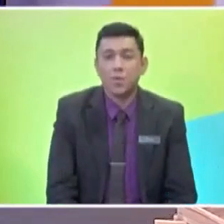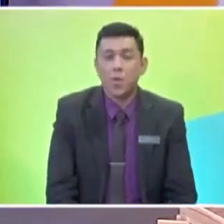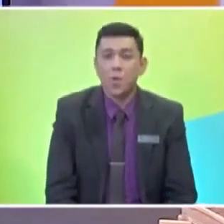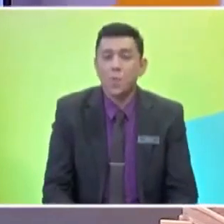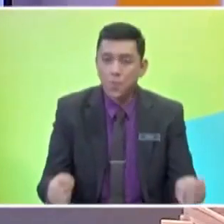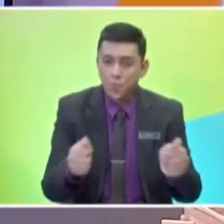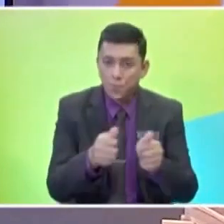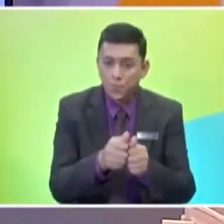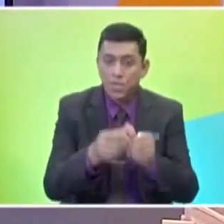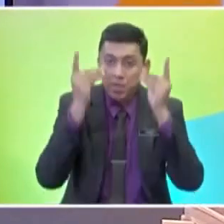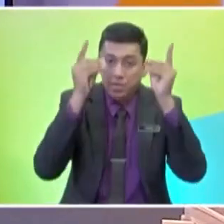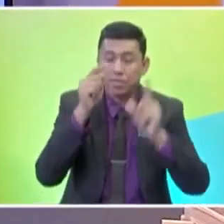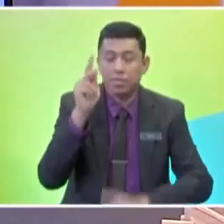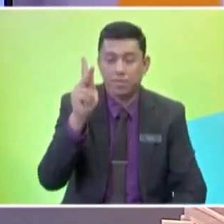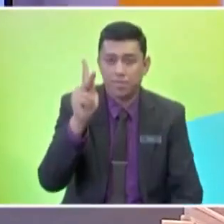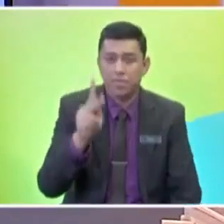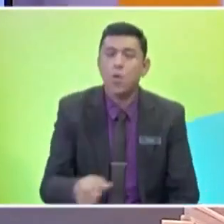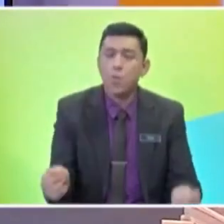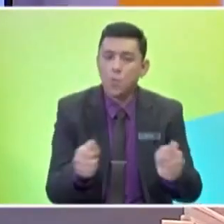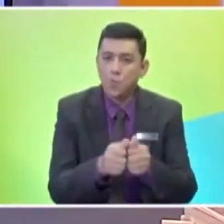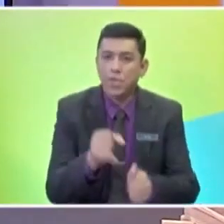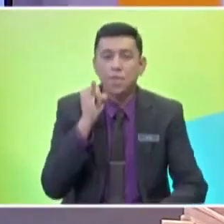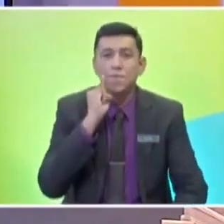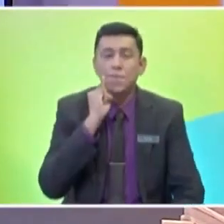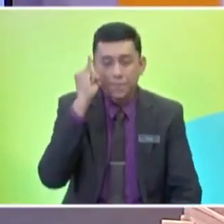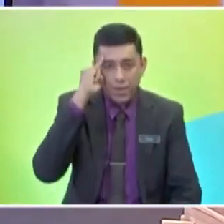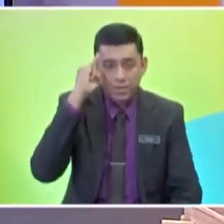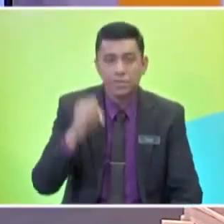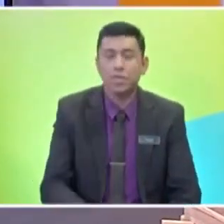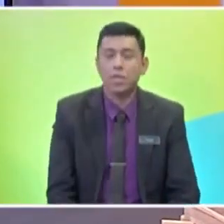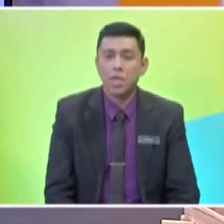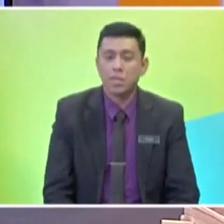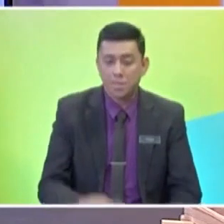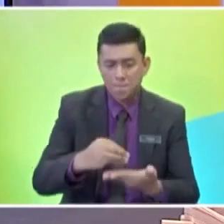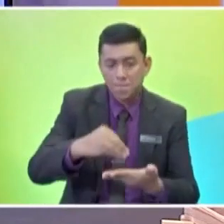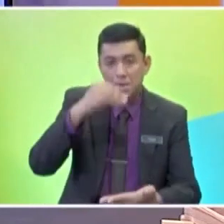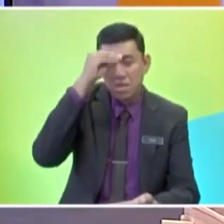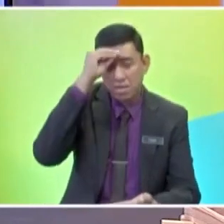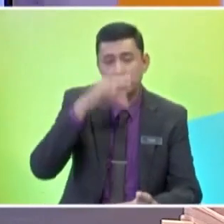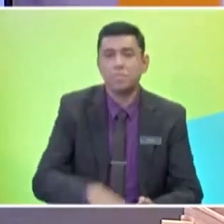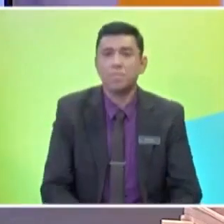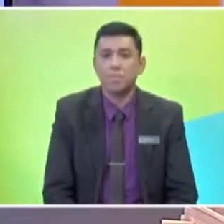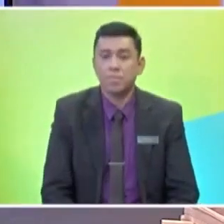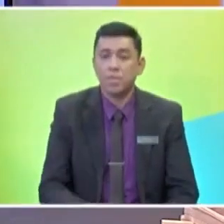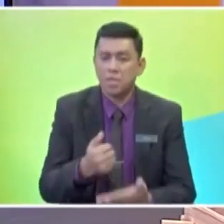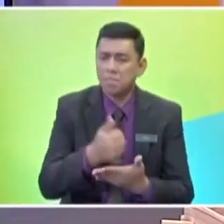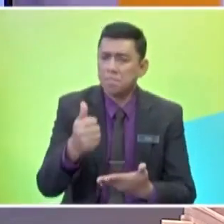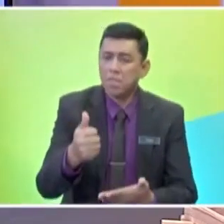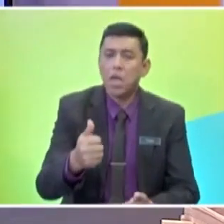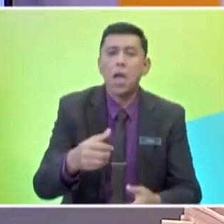host Irfan Shahmi. So for today, we were learning something interesting and it's all about